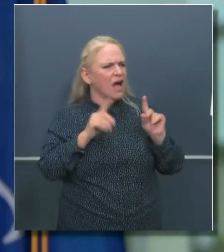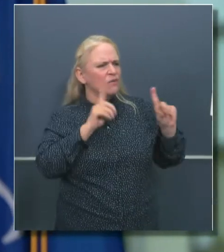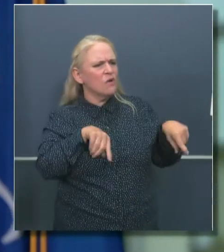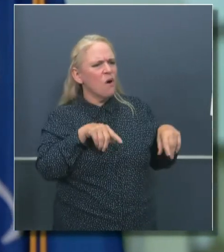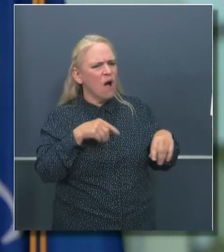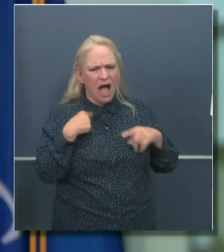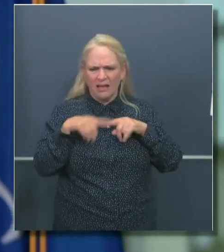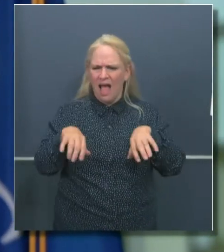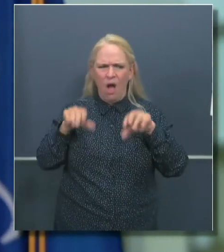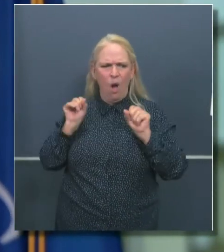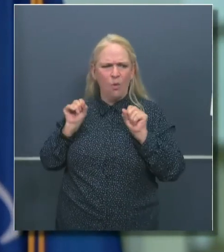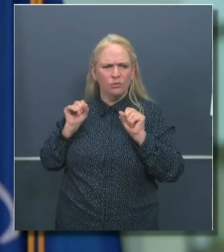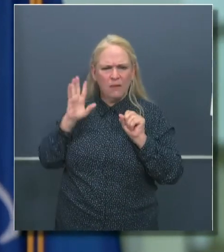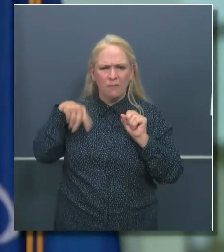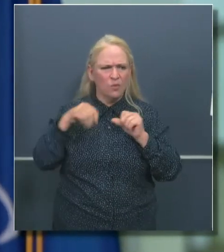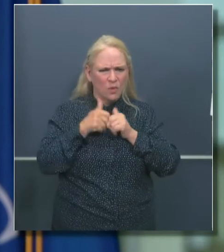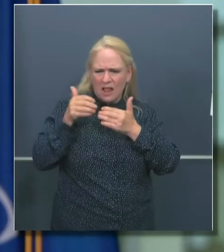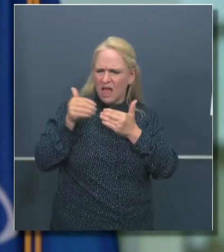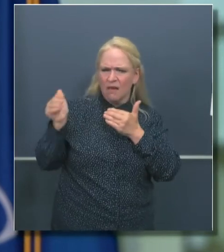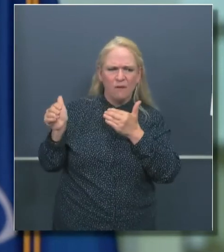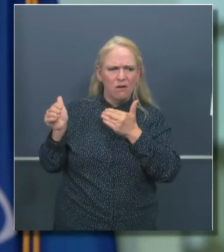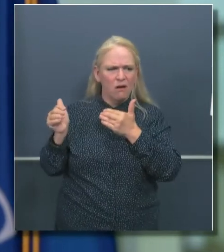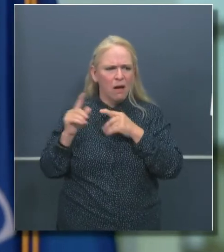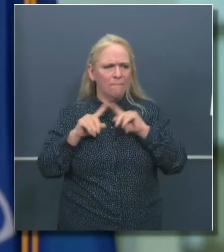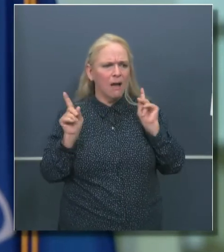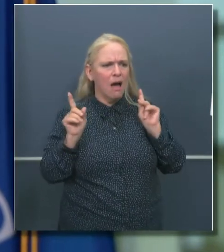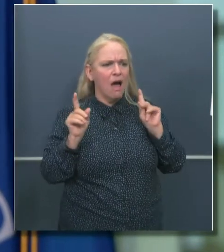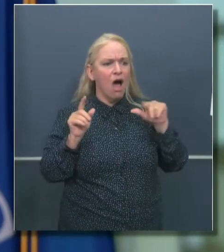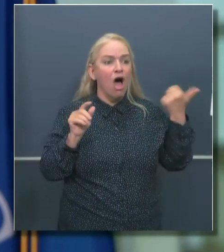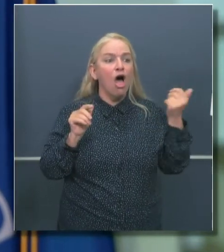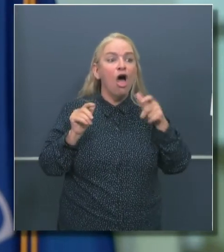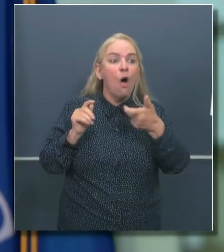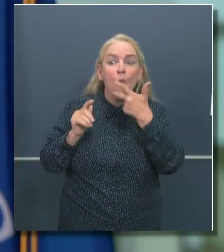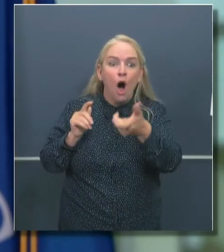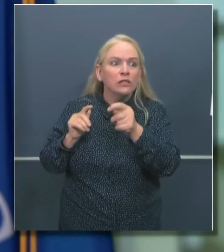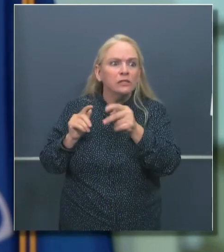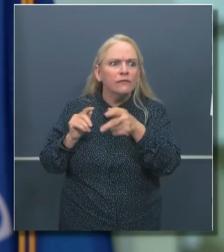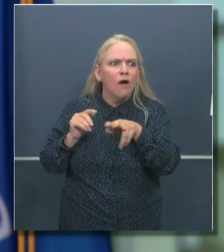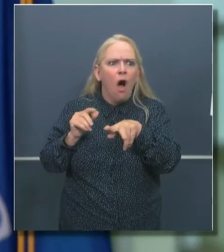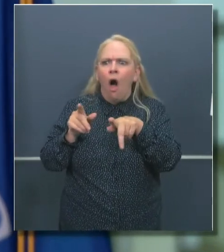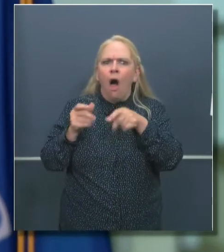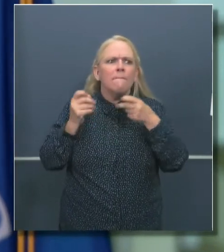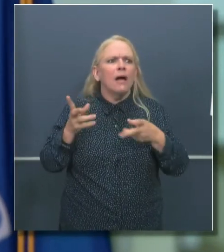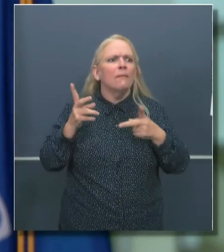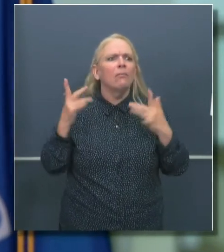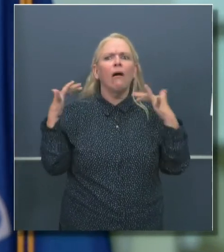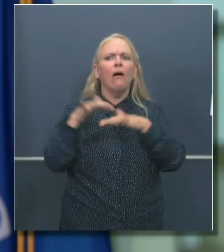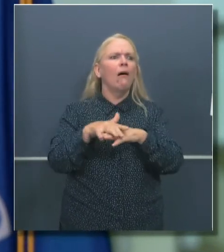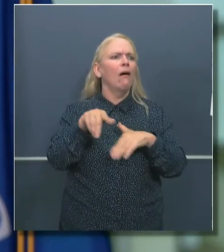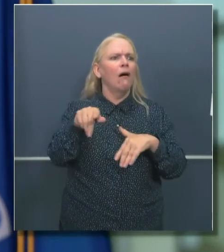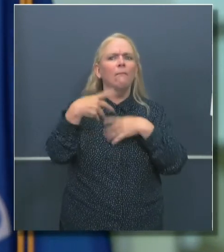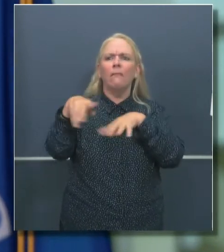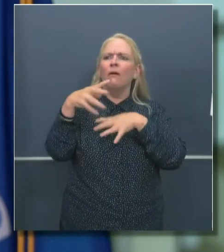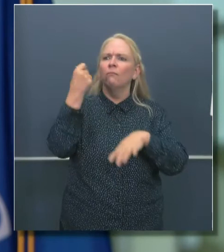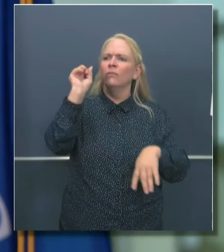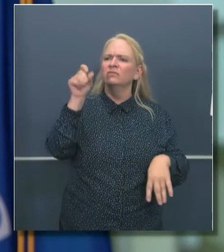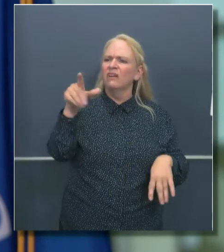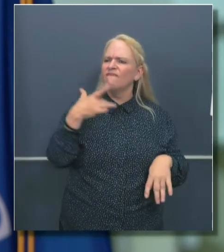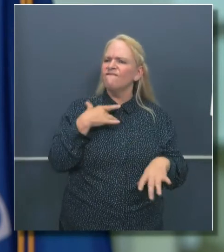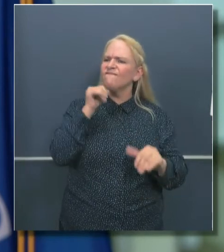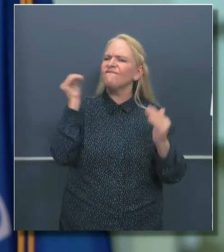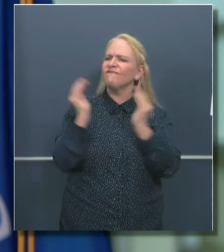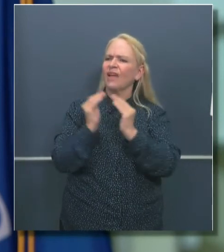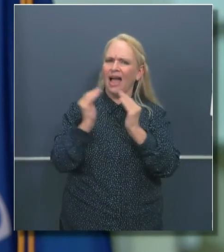your neighbors, but then they turn on the TV and they see hundreds or thousands of people protesting. And can